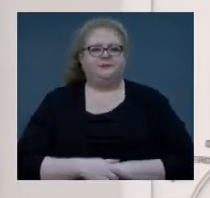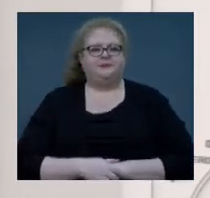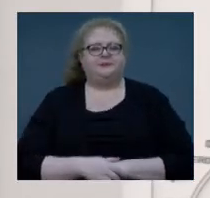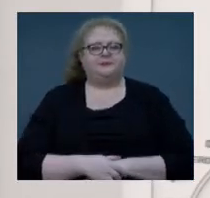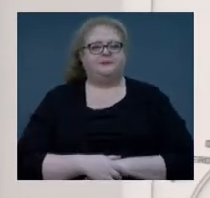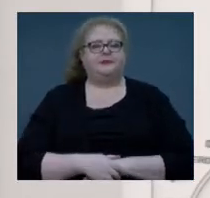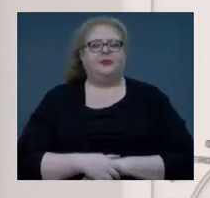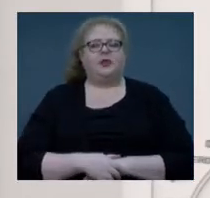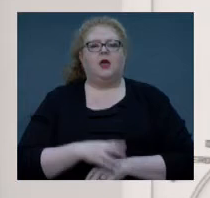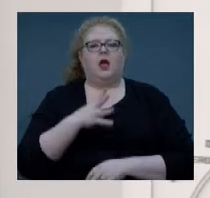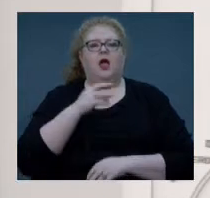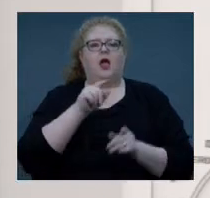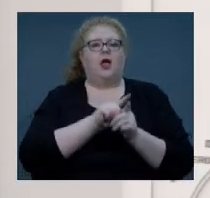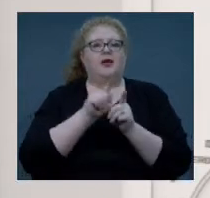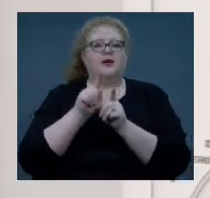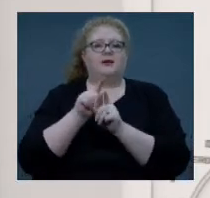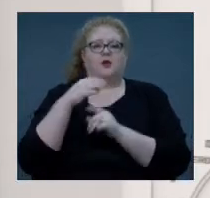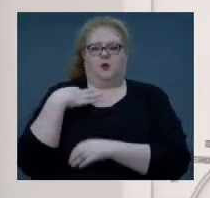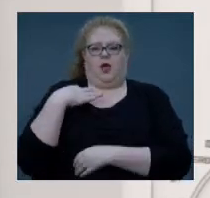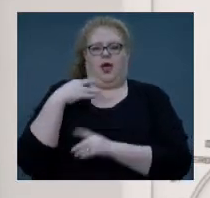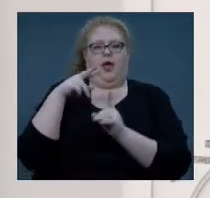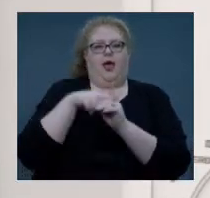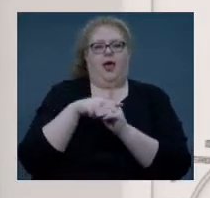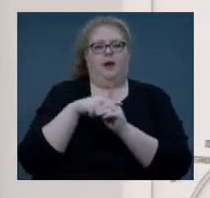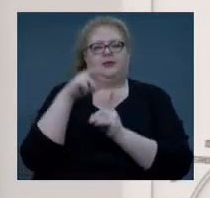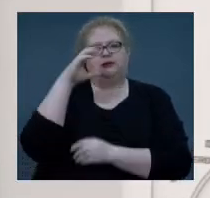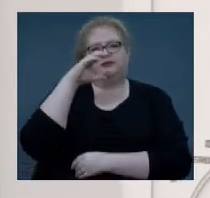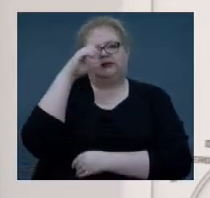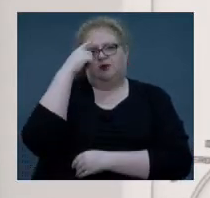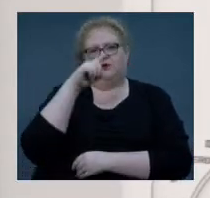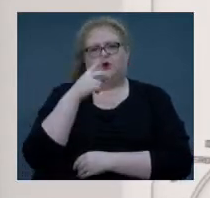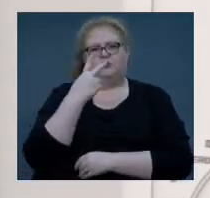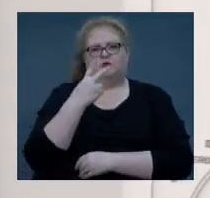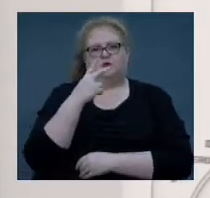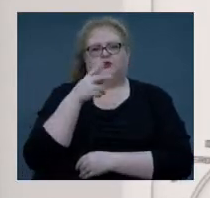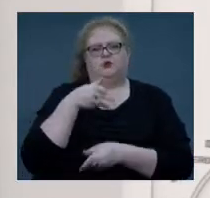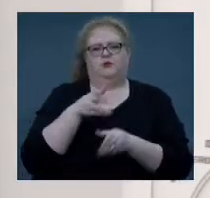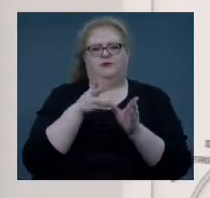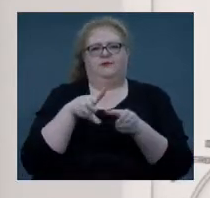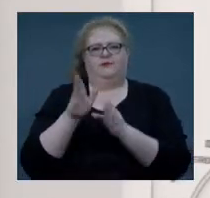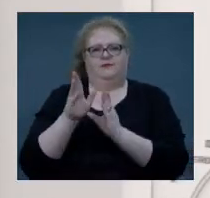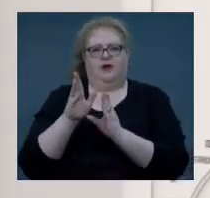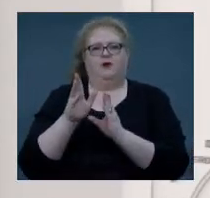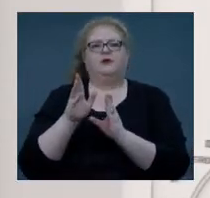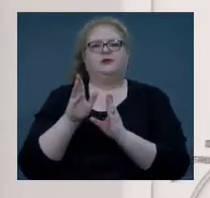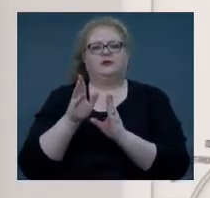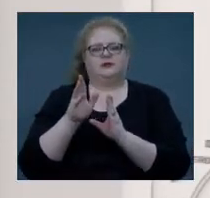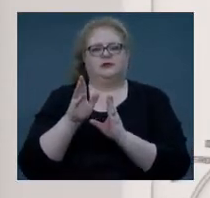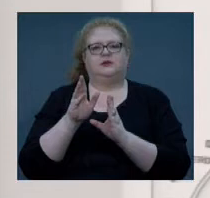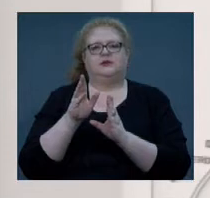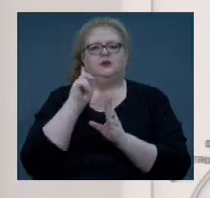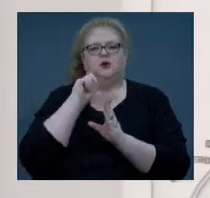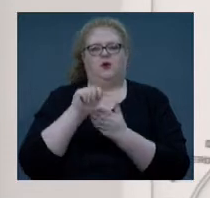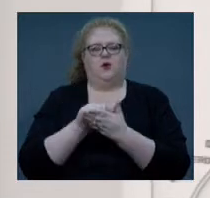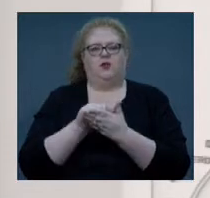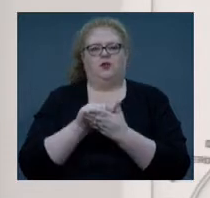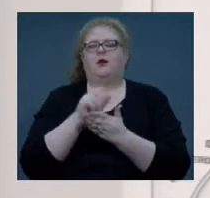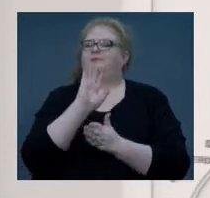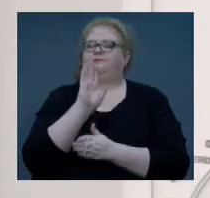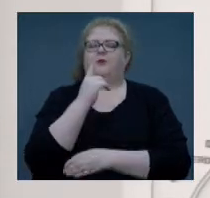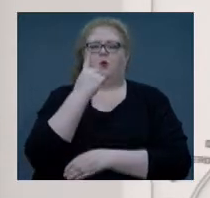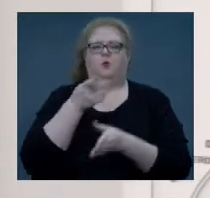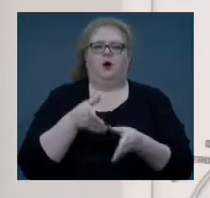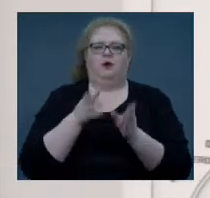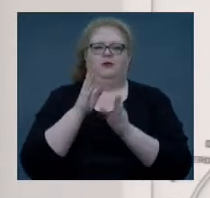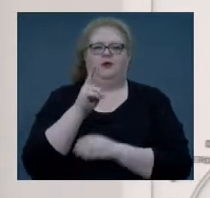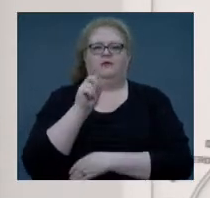With that, the applicant is seeking two variances to this just one variance